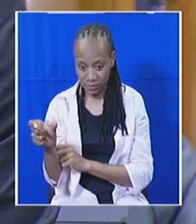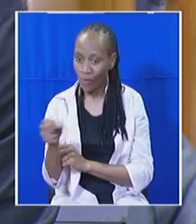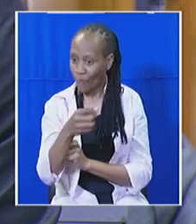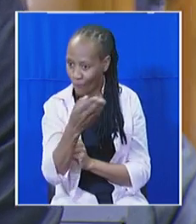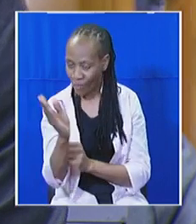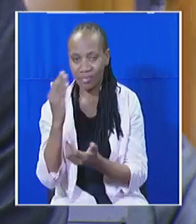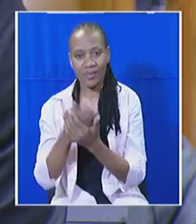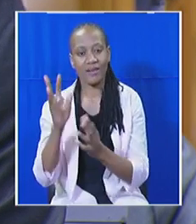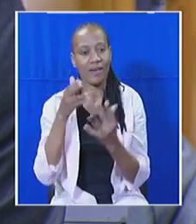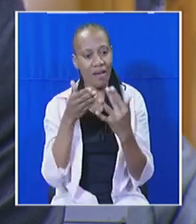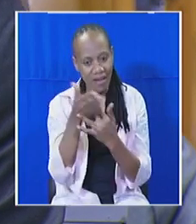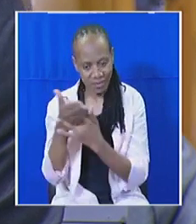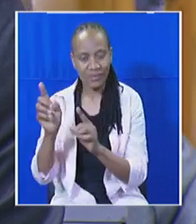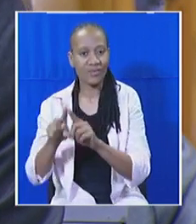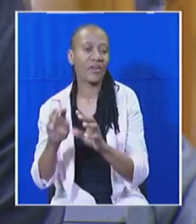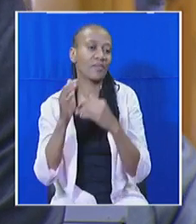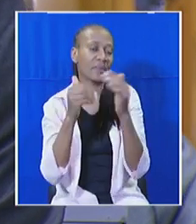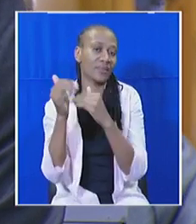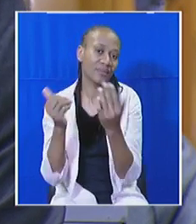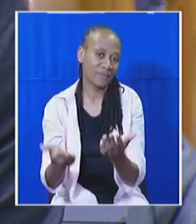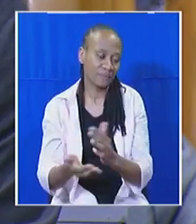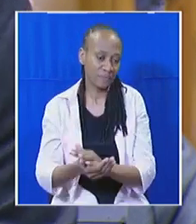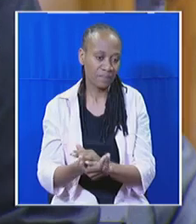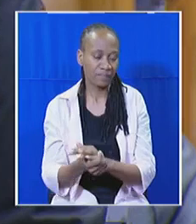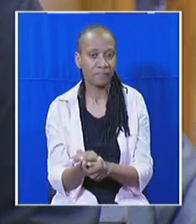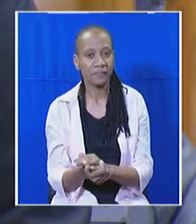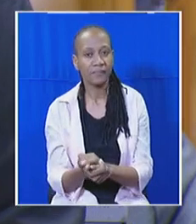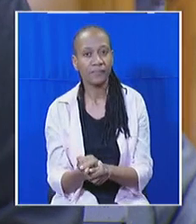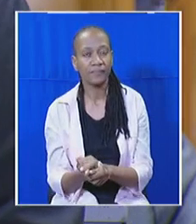access those structures and buildings.